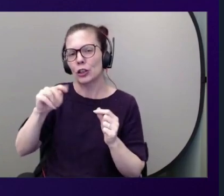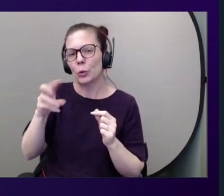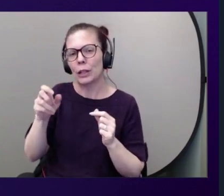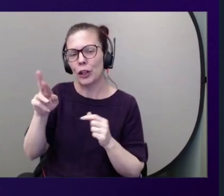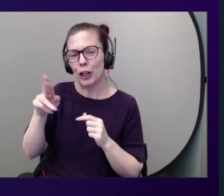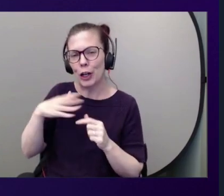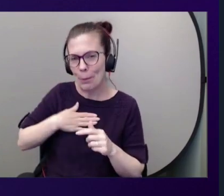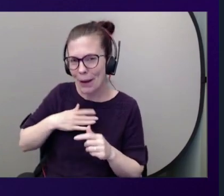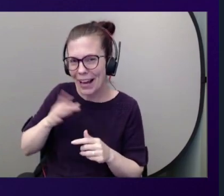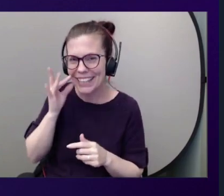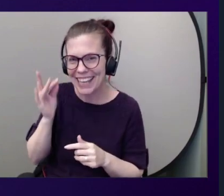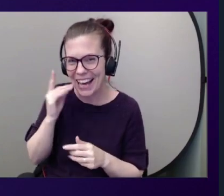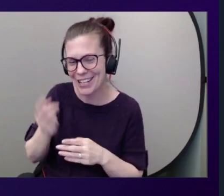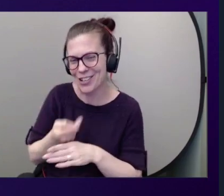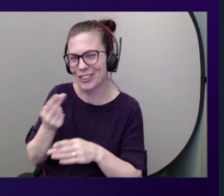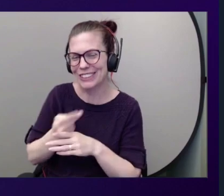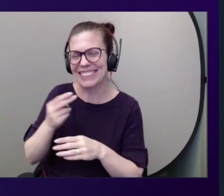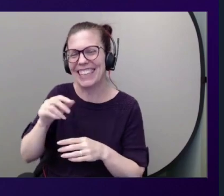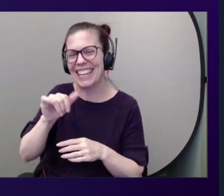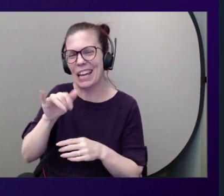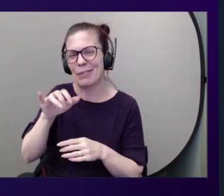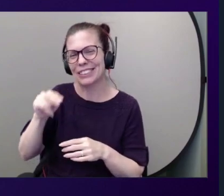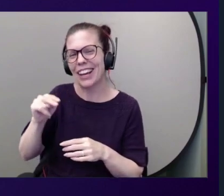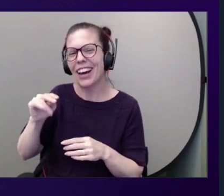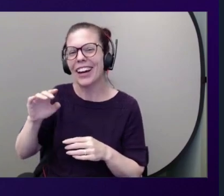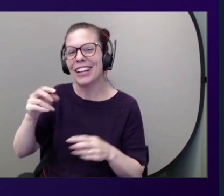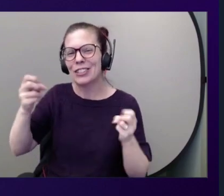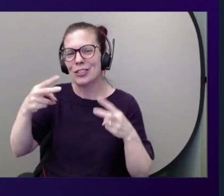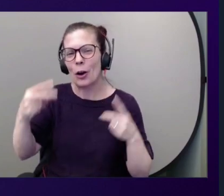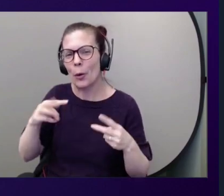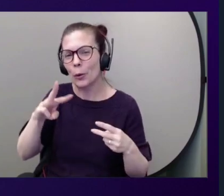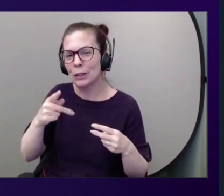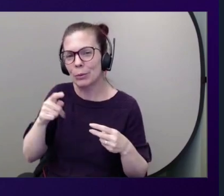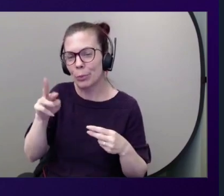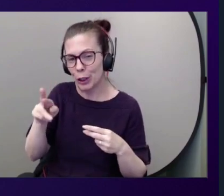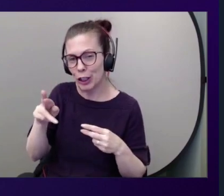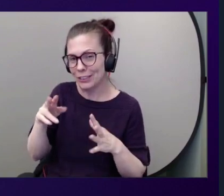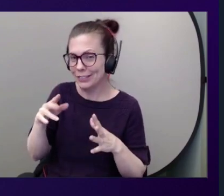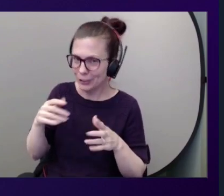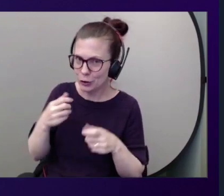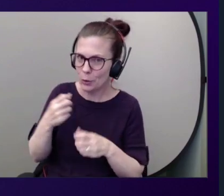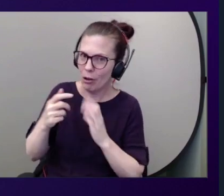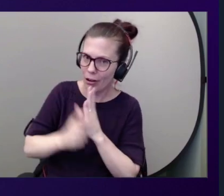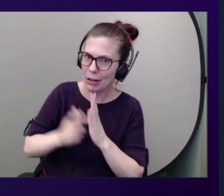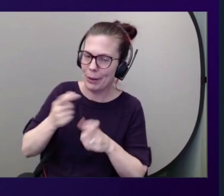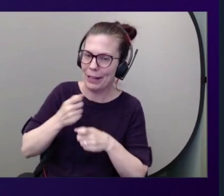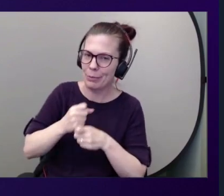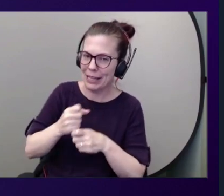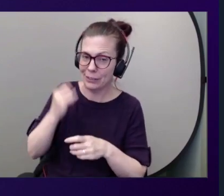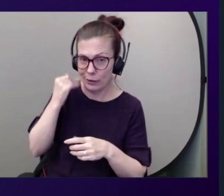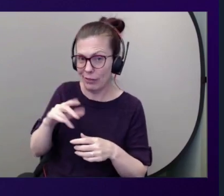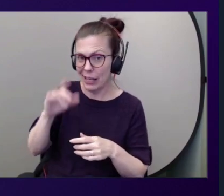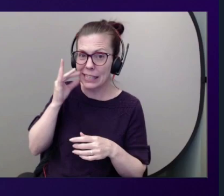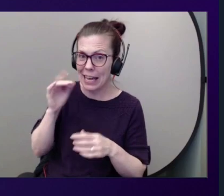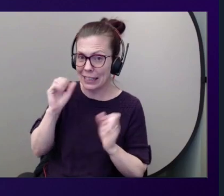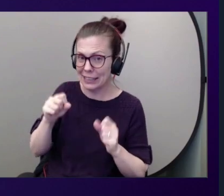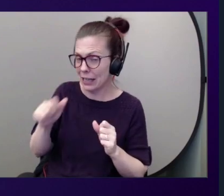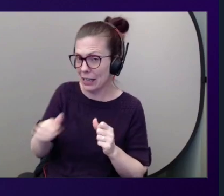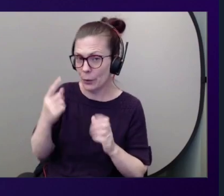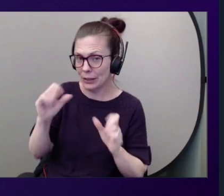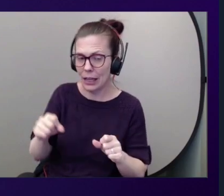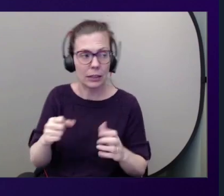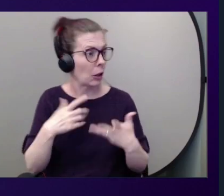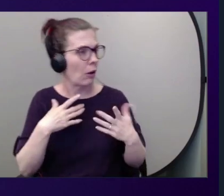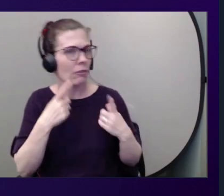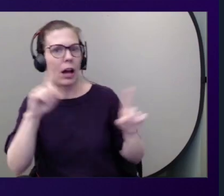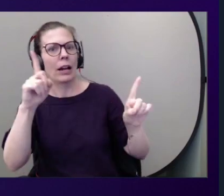Whisperer to automatically generate code. So if the cat can do it, anyone can. Finally, I could put my cat to work. Like that's seriously. They don't even. He's just